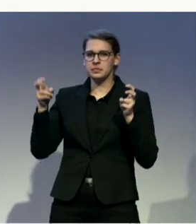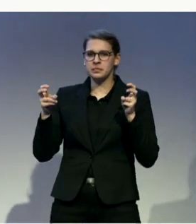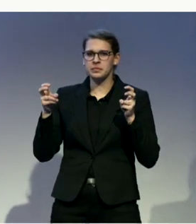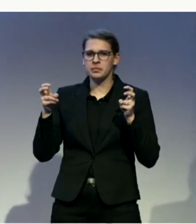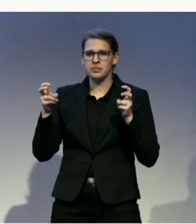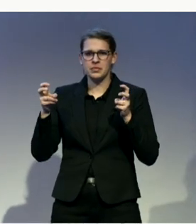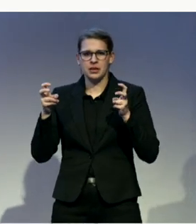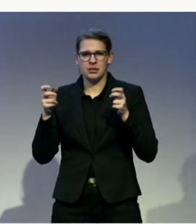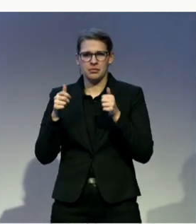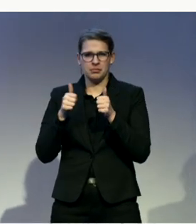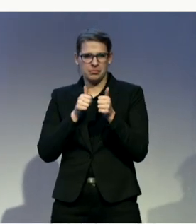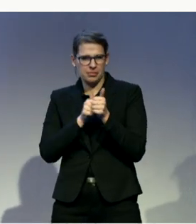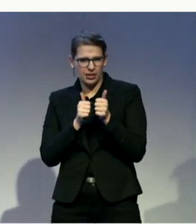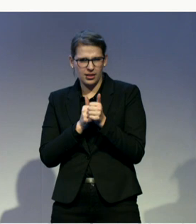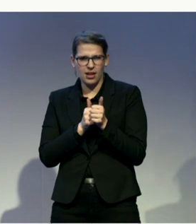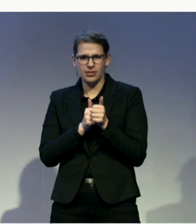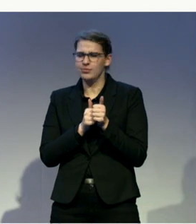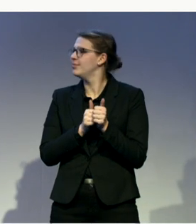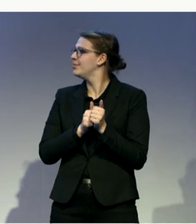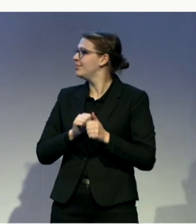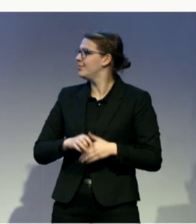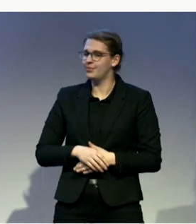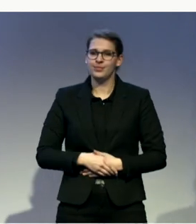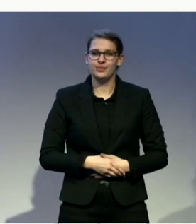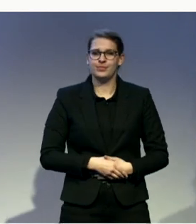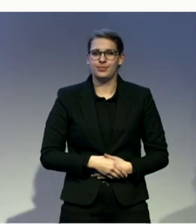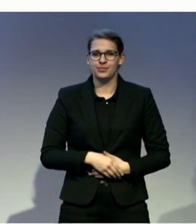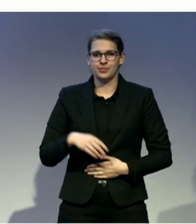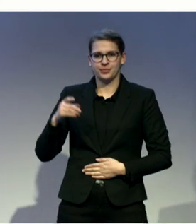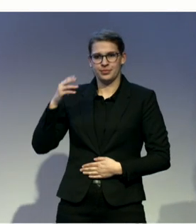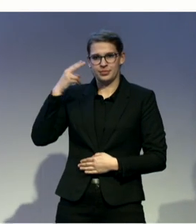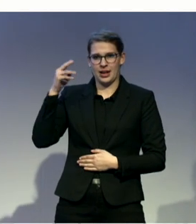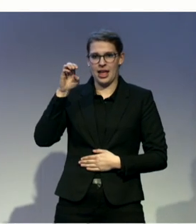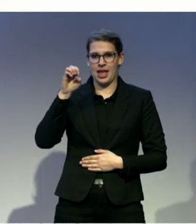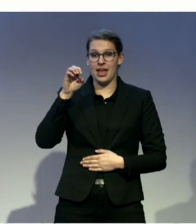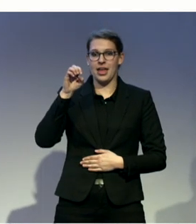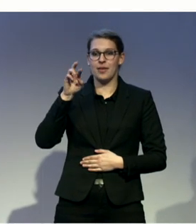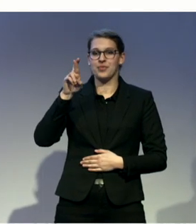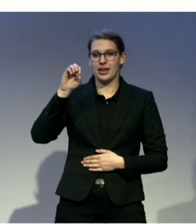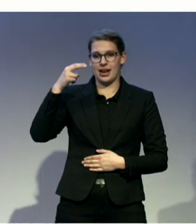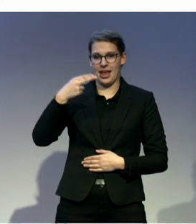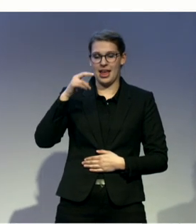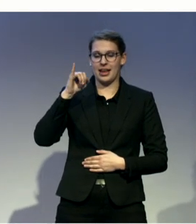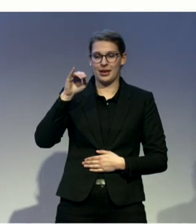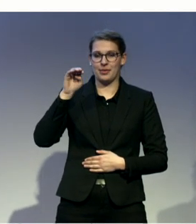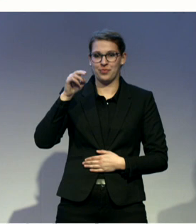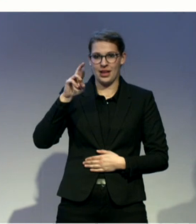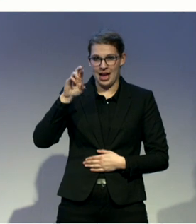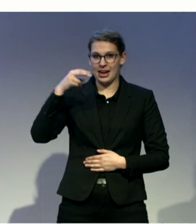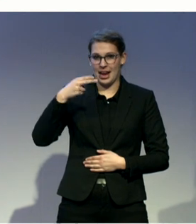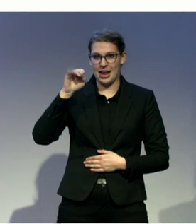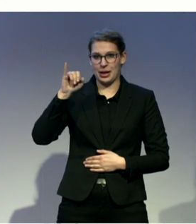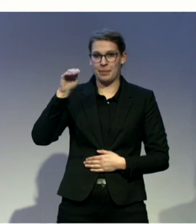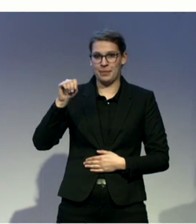So we will start with Davud Rehimli. From Azerbaijan, and he will do the